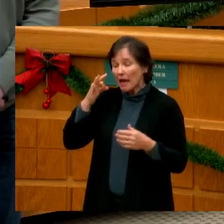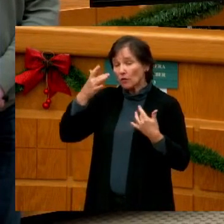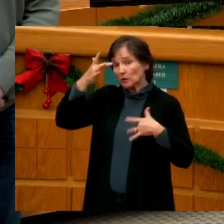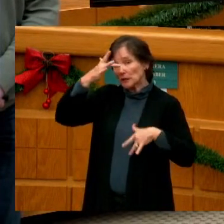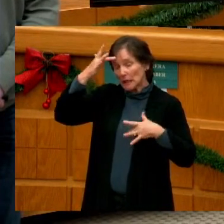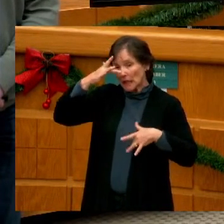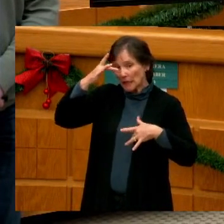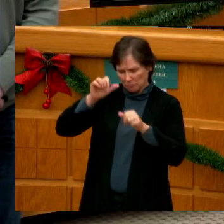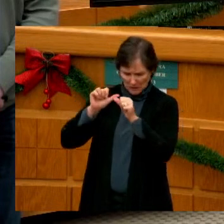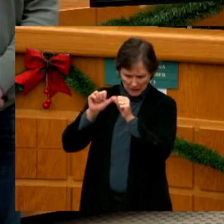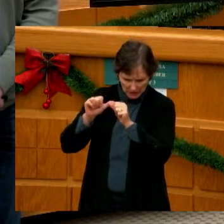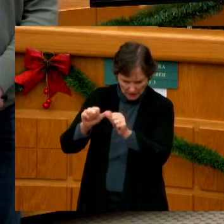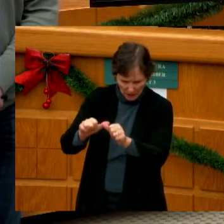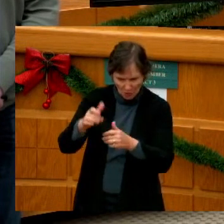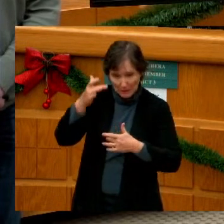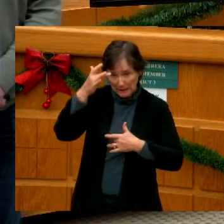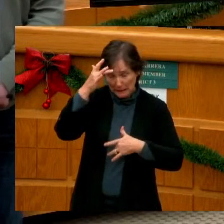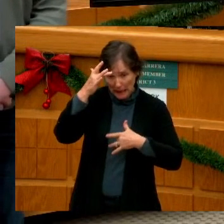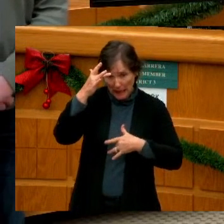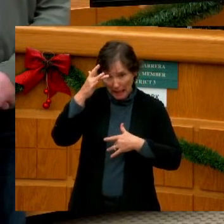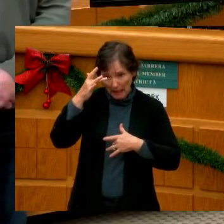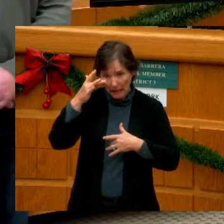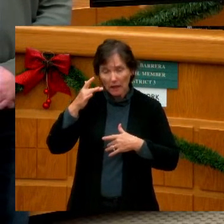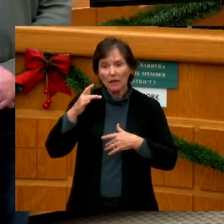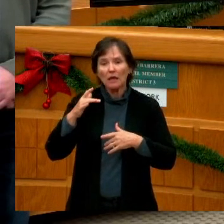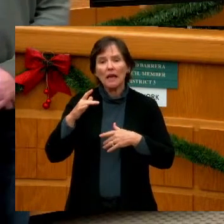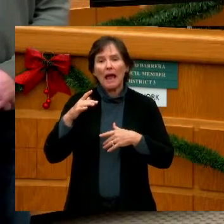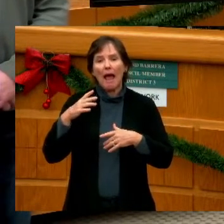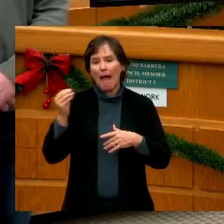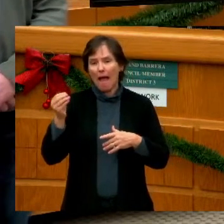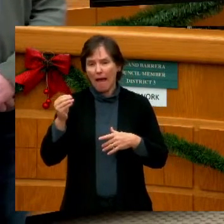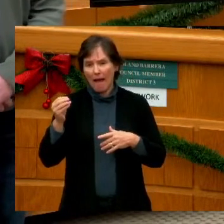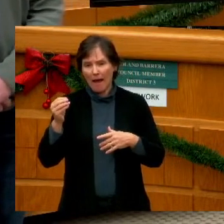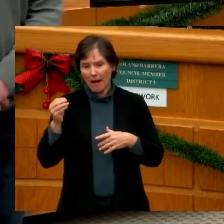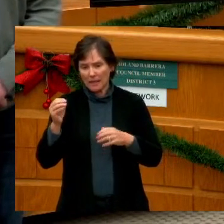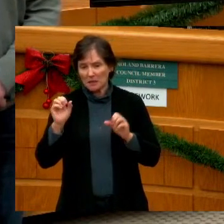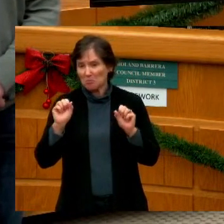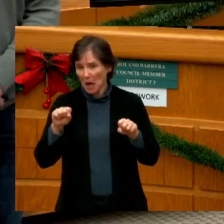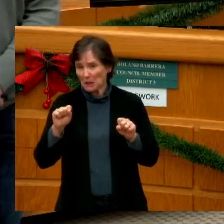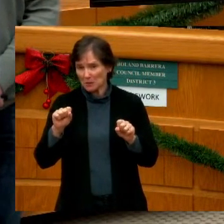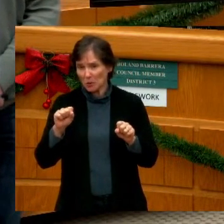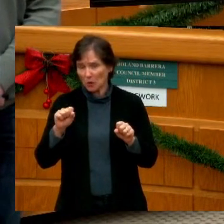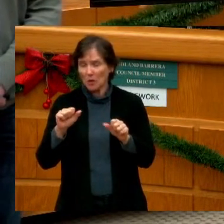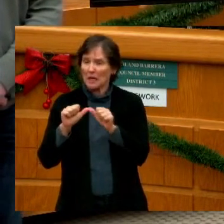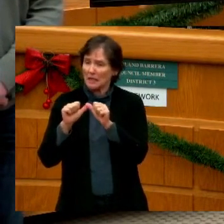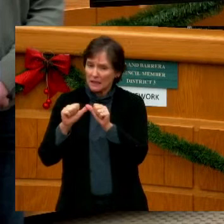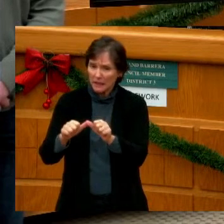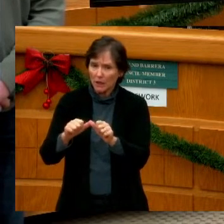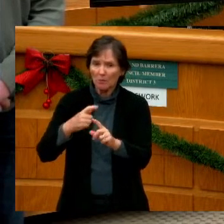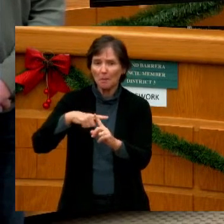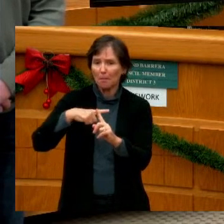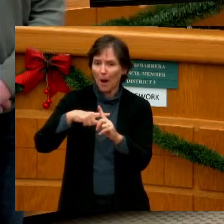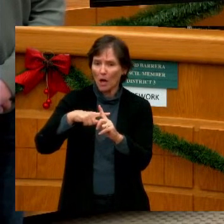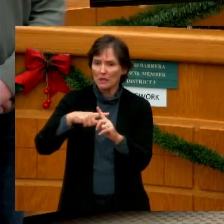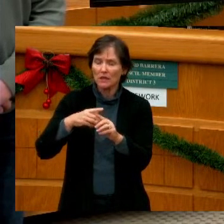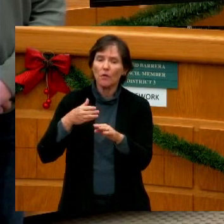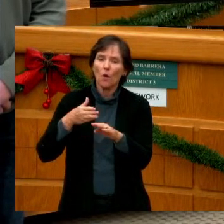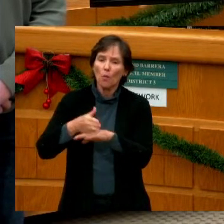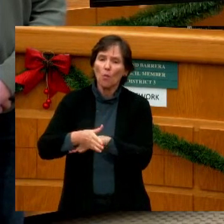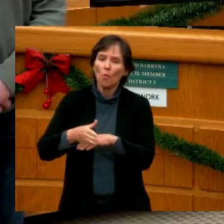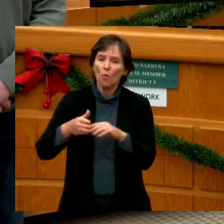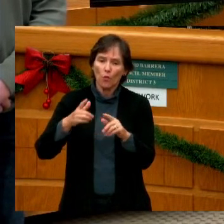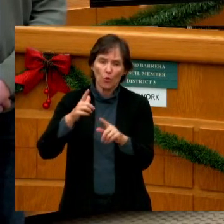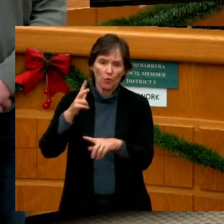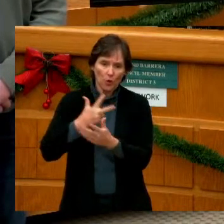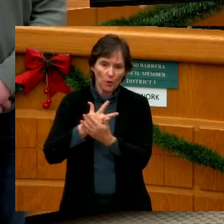or 3 weeks, you still could test positive again. But if you have recovered, or you feel like your symptoms have